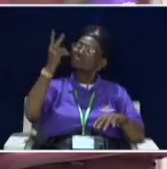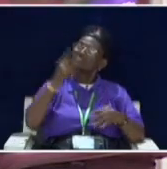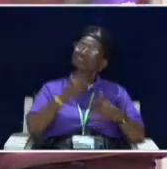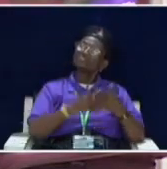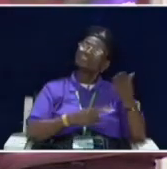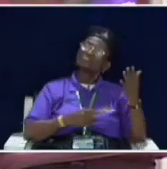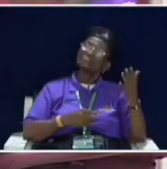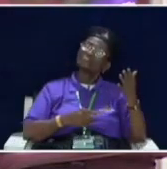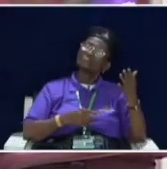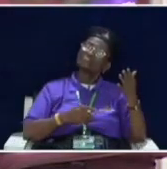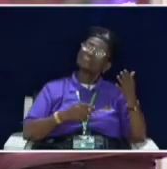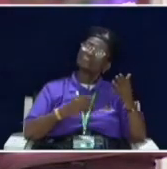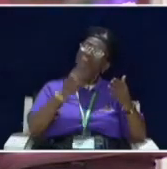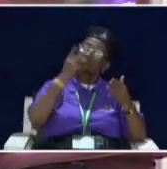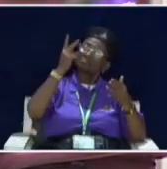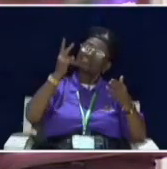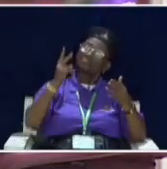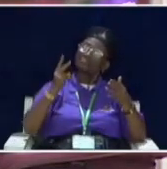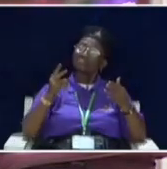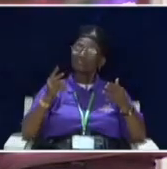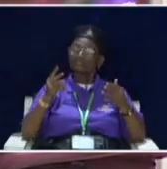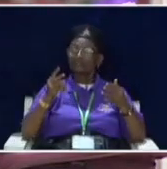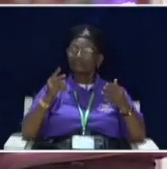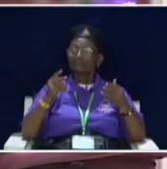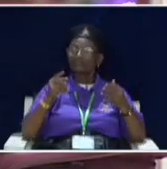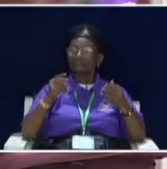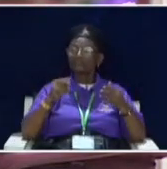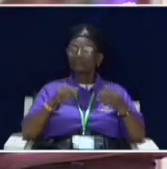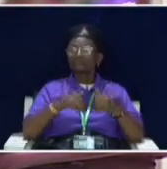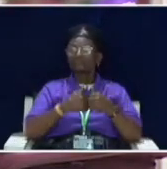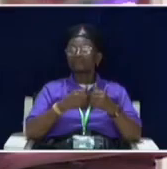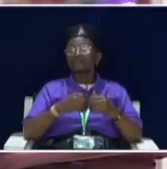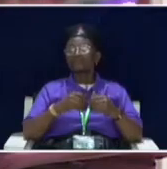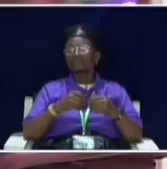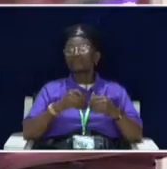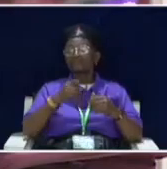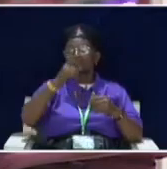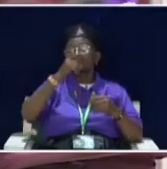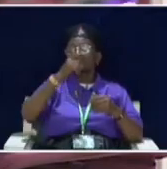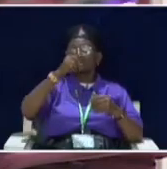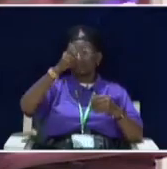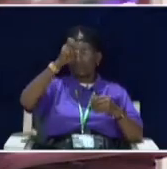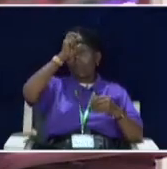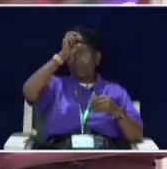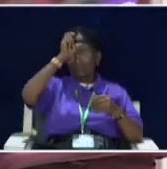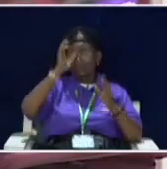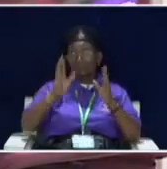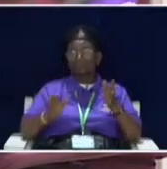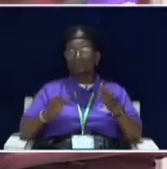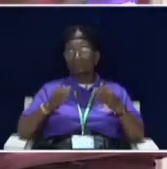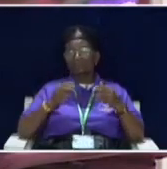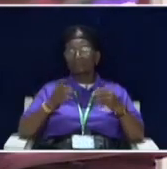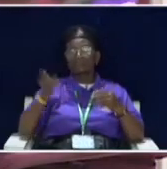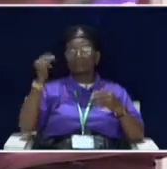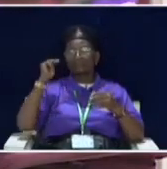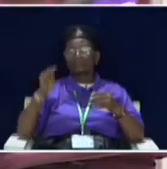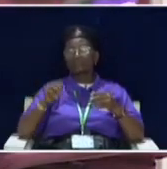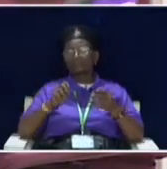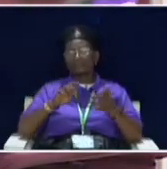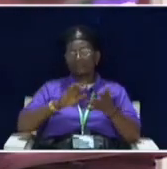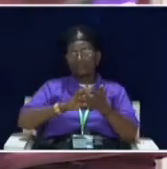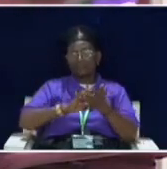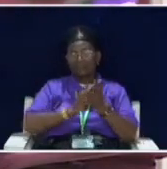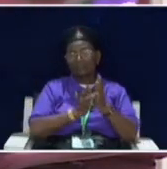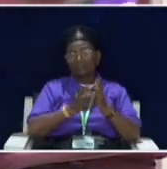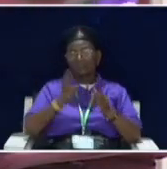I've seen how the Egyptians were treating them. Mo rí bí àwọn ará Íjíbítì ṣe ń fi ìyà jẹ wọ́n. Number